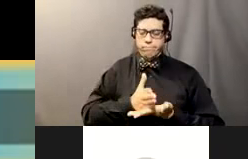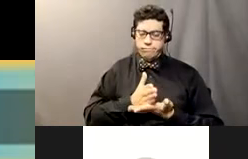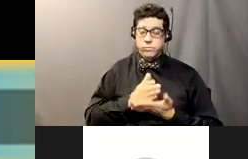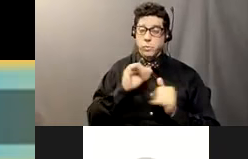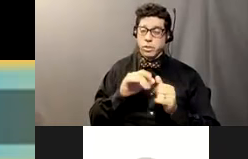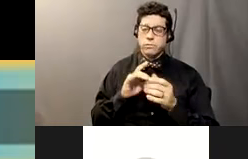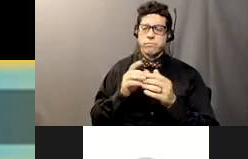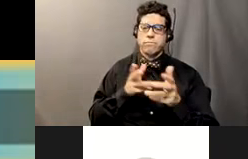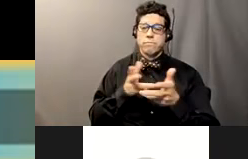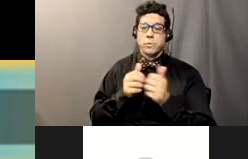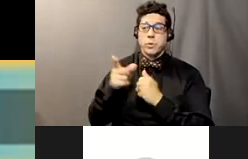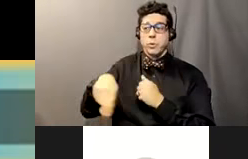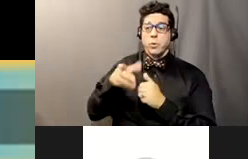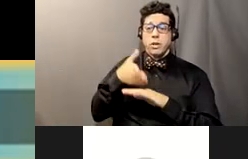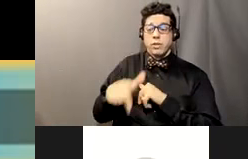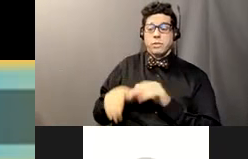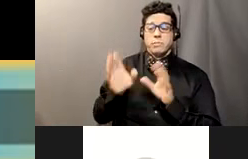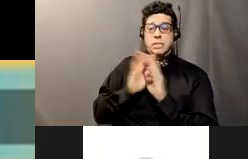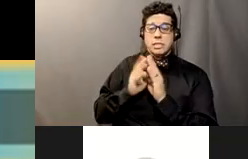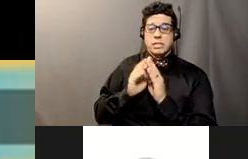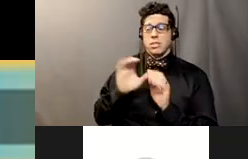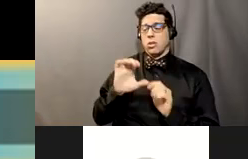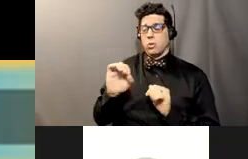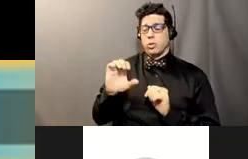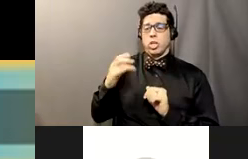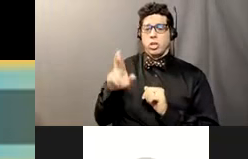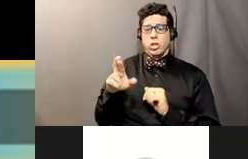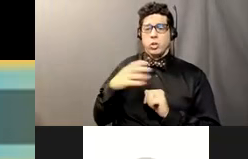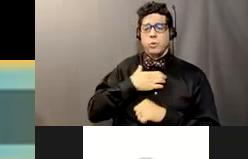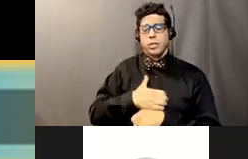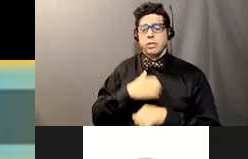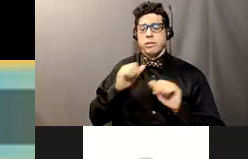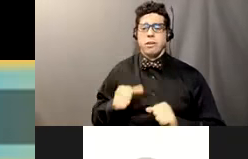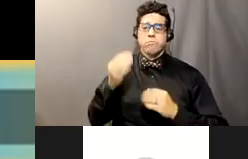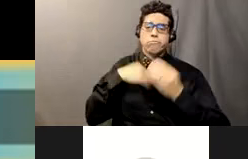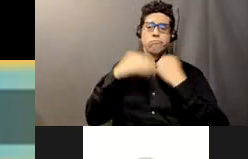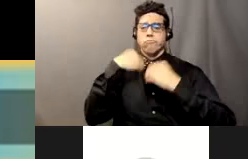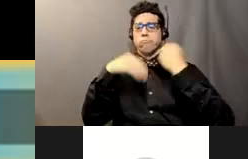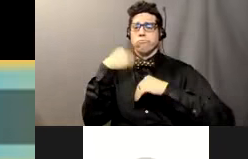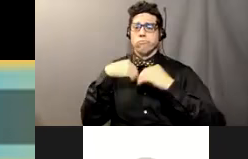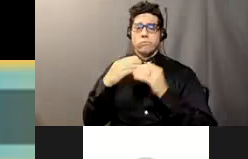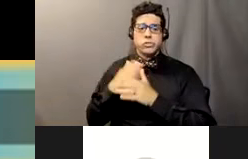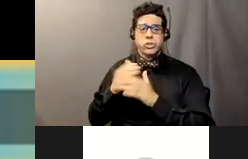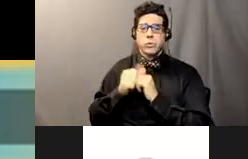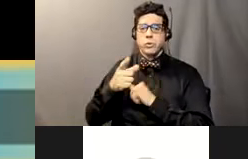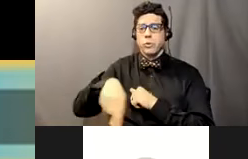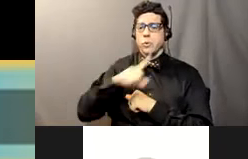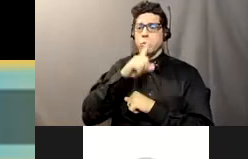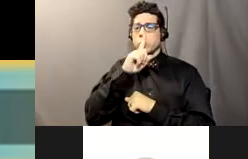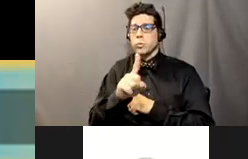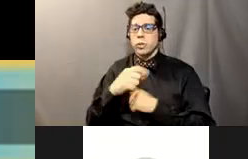meeting. Co-chairs, we again wish we could have been in person and had a meal together and shared these with you in real life.